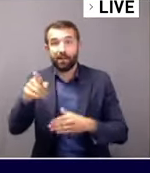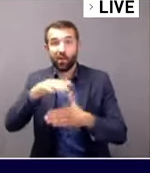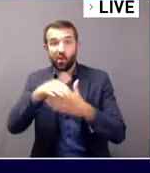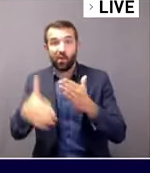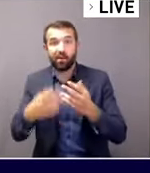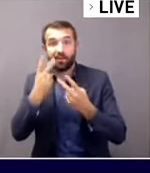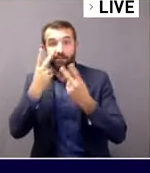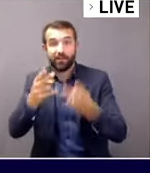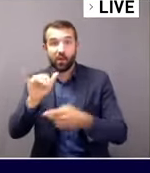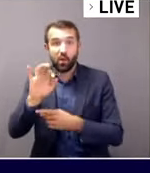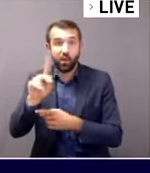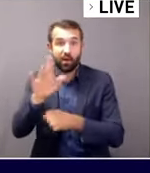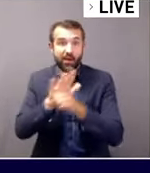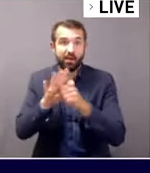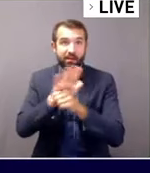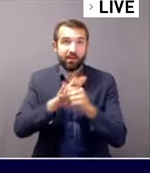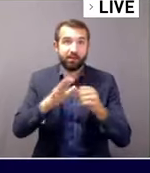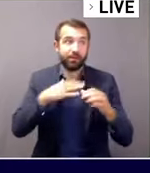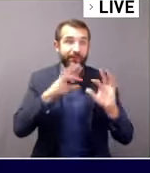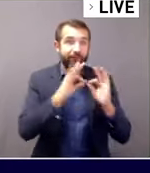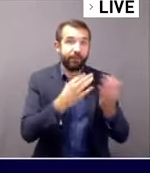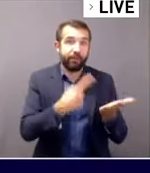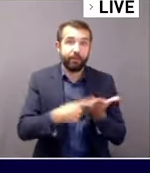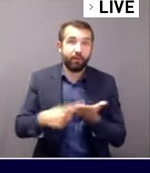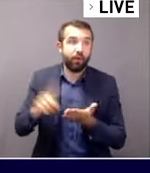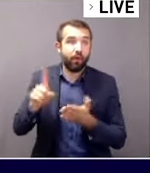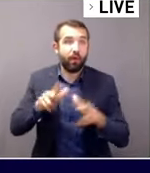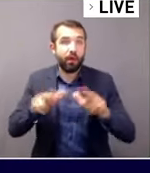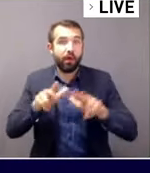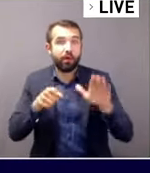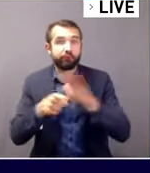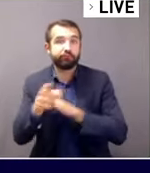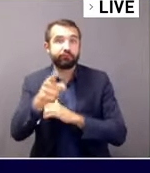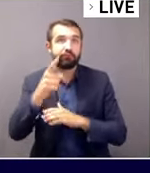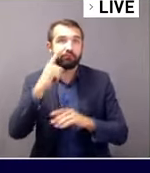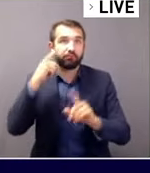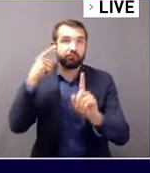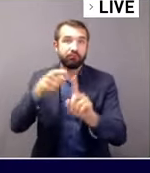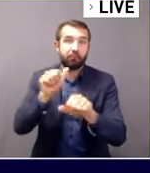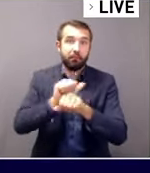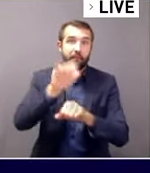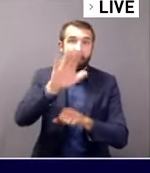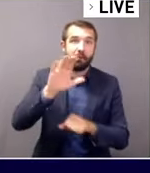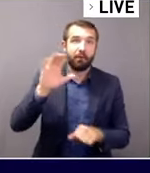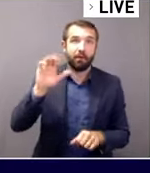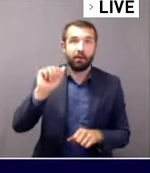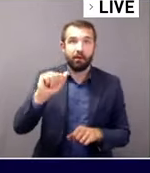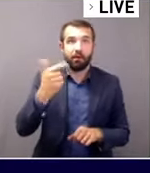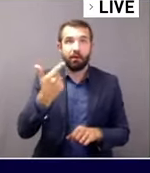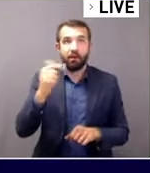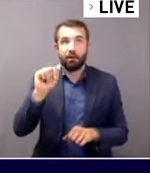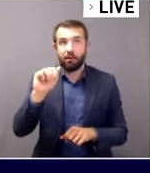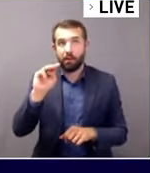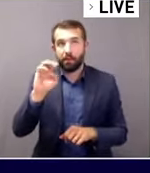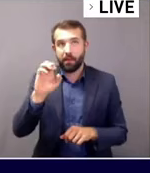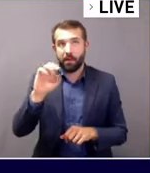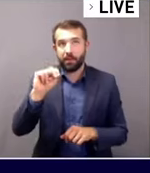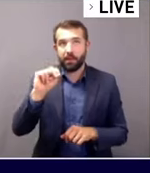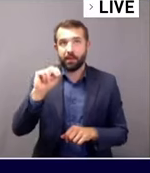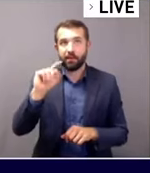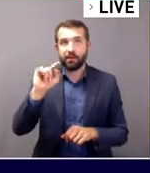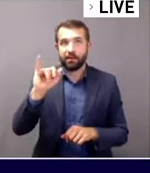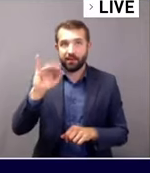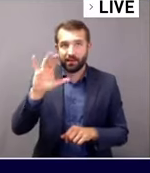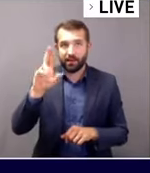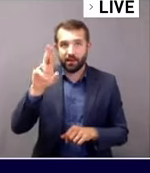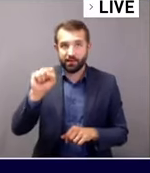were talking about where we were going to go hiking this weekend, and Mount Agamenticus was on our list. Our view is to make sure when we do